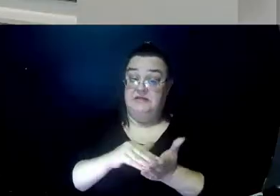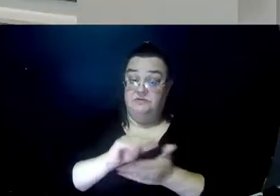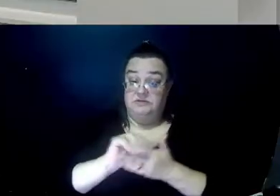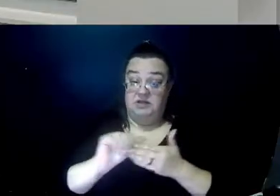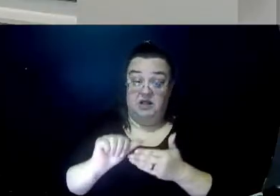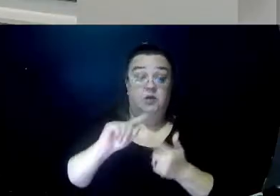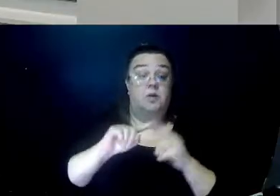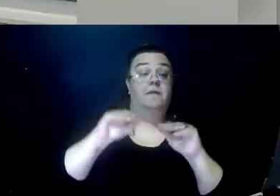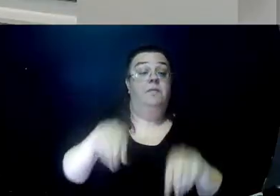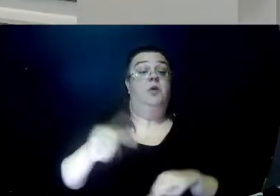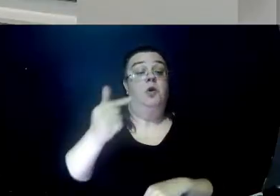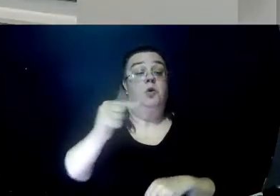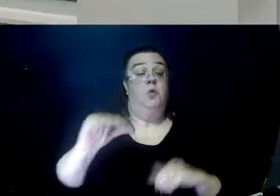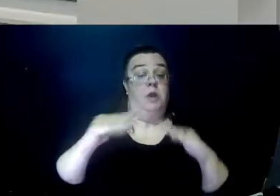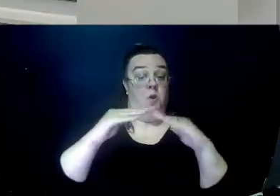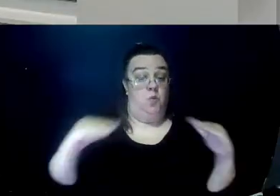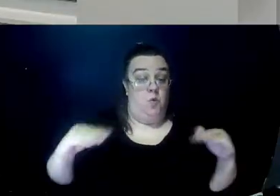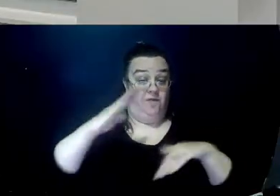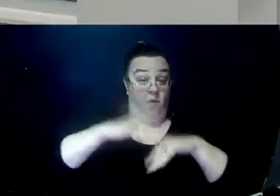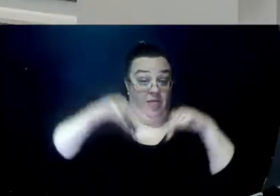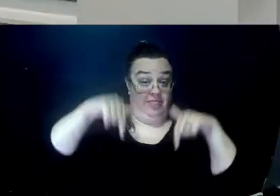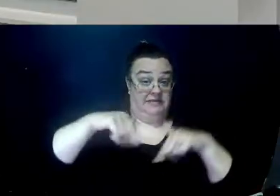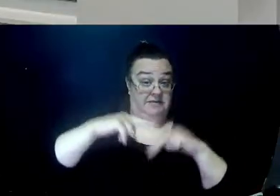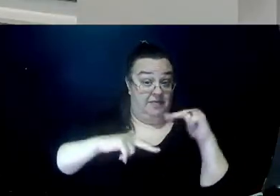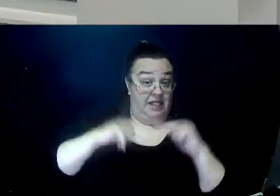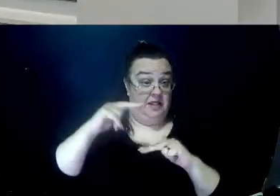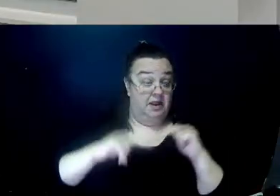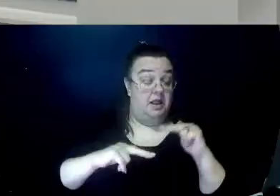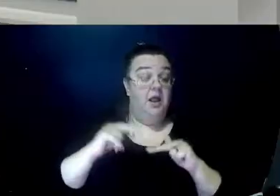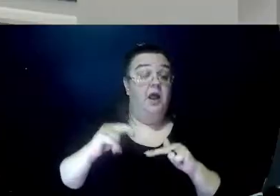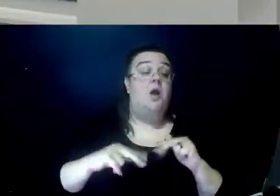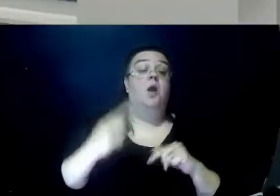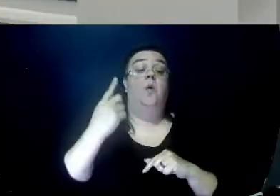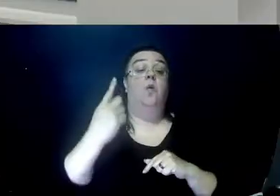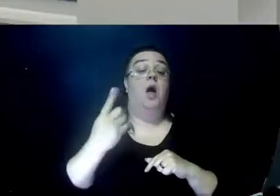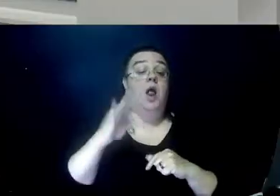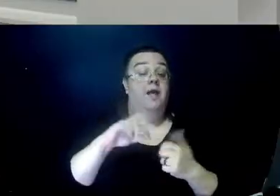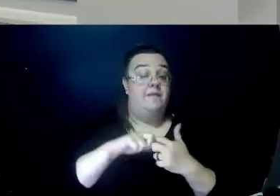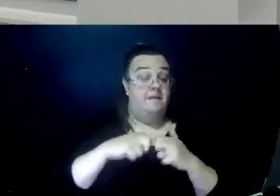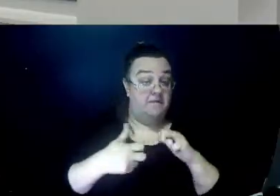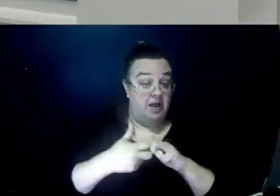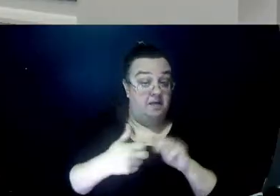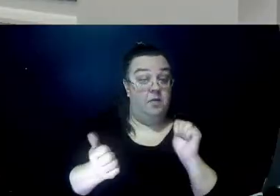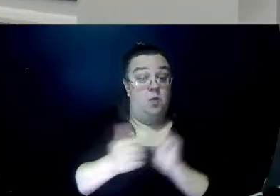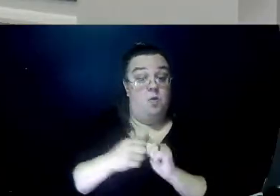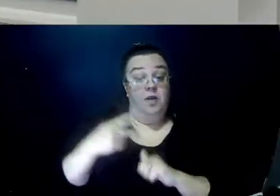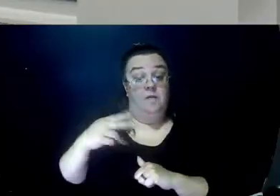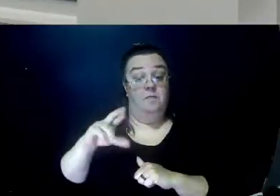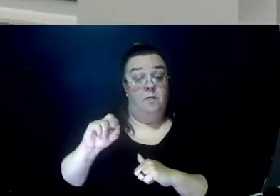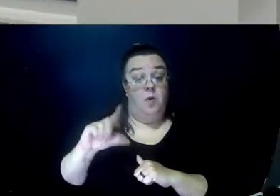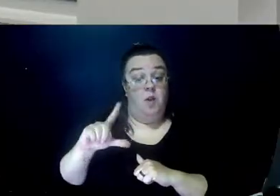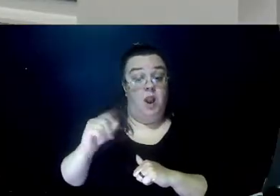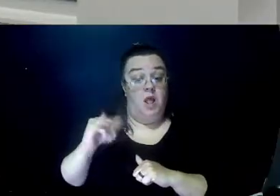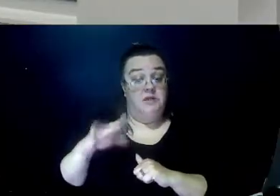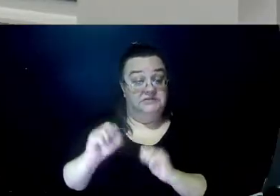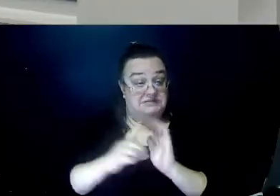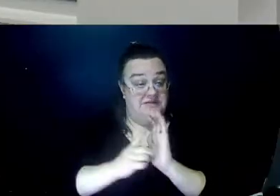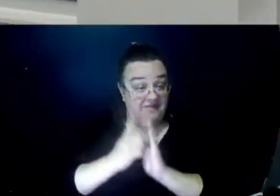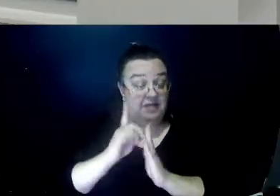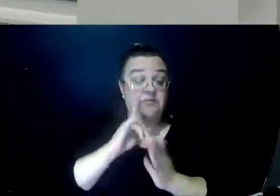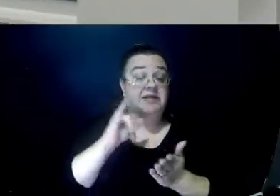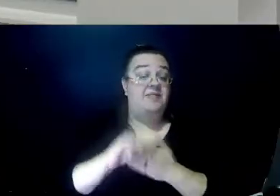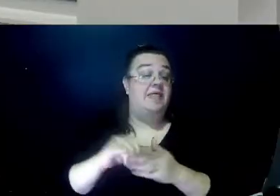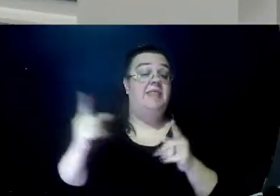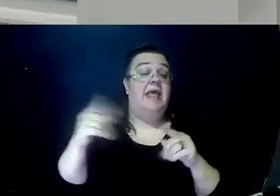to put a green roof on this building. One of the problems with the Prologis development was that they came in